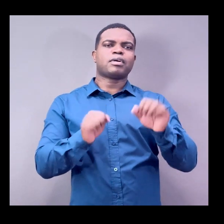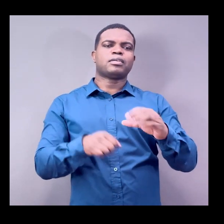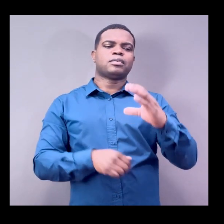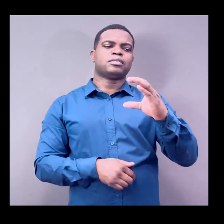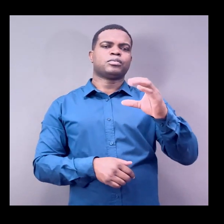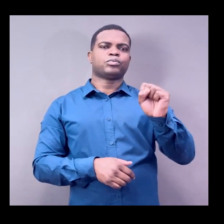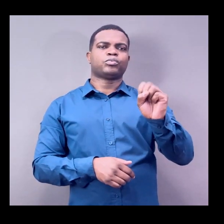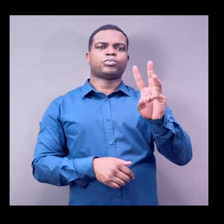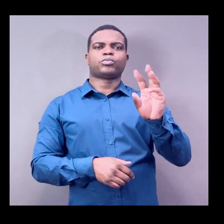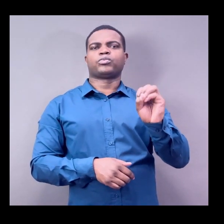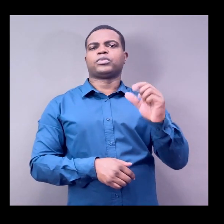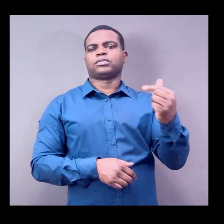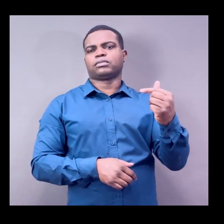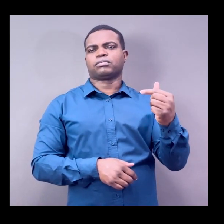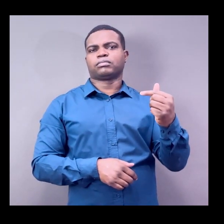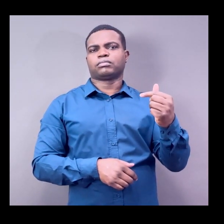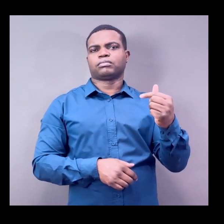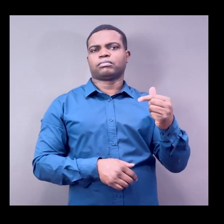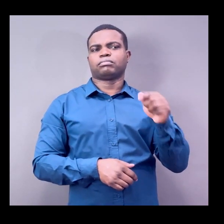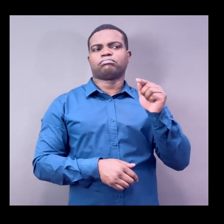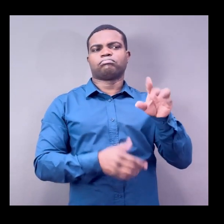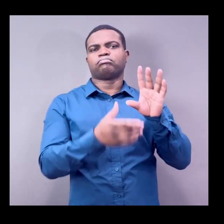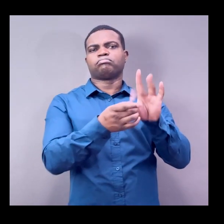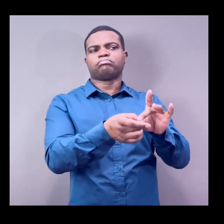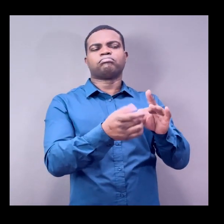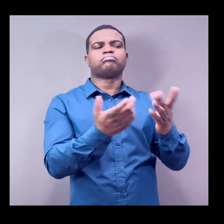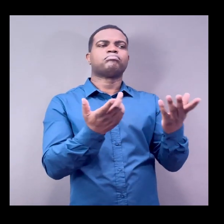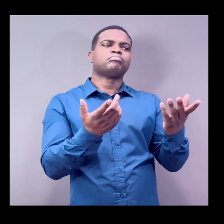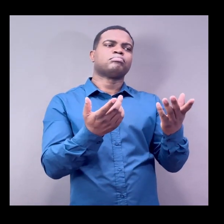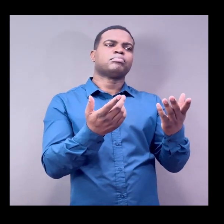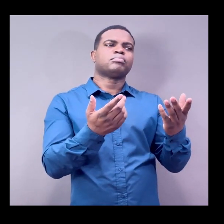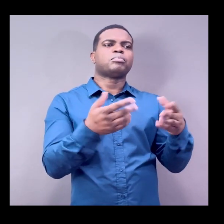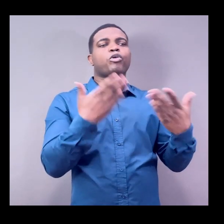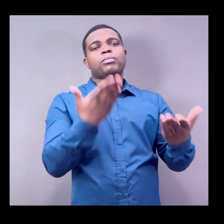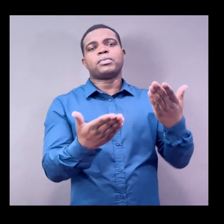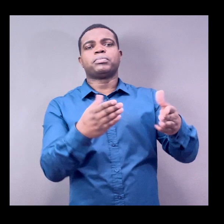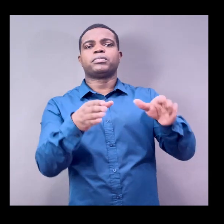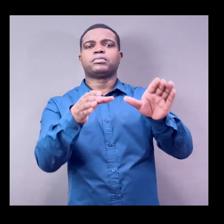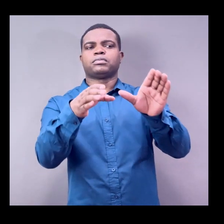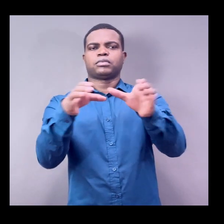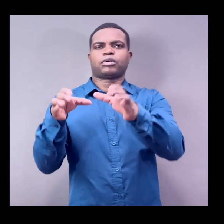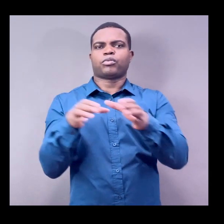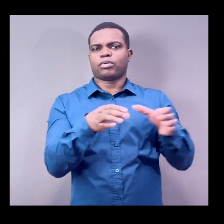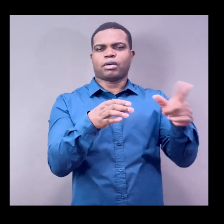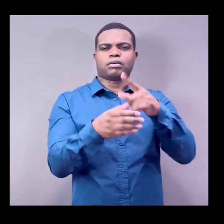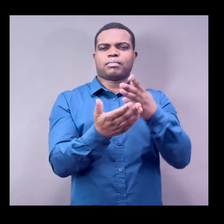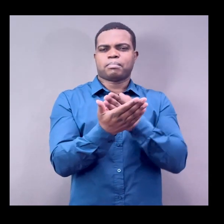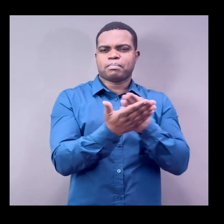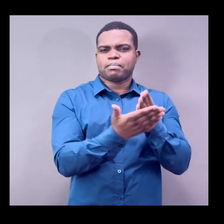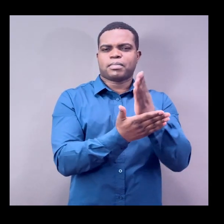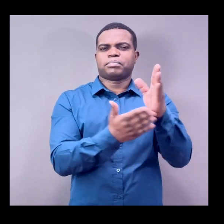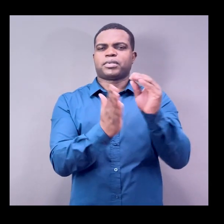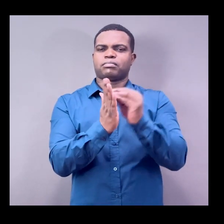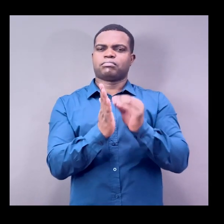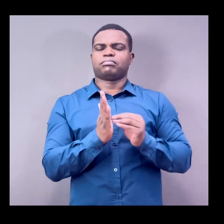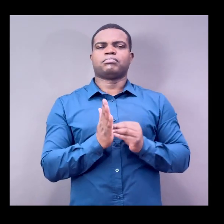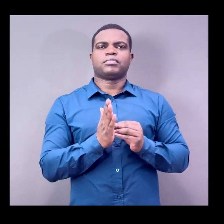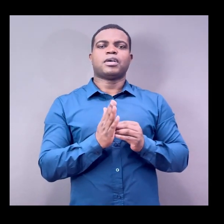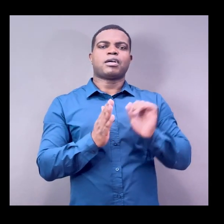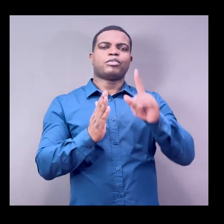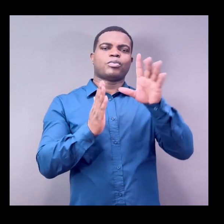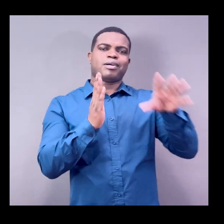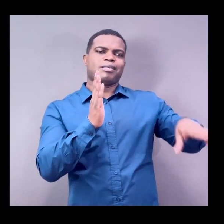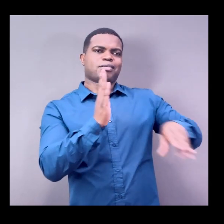SWOT analysis or stakeholder mapping. Then you can see another column that is